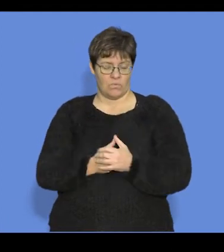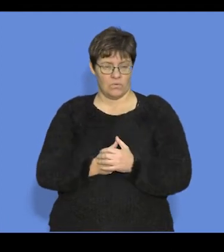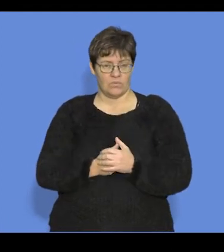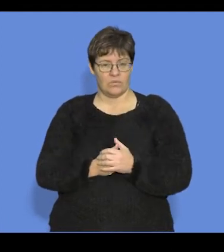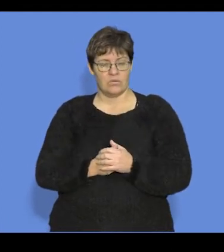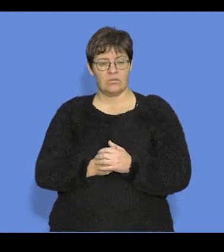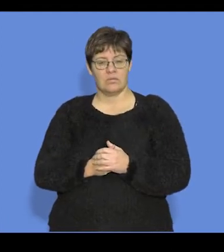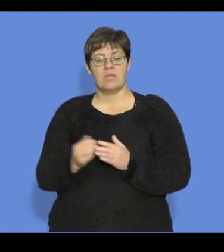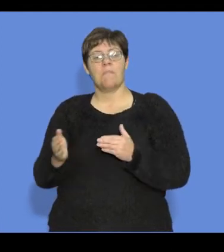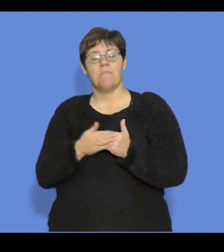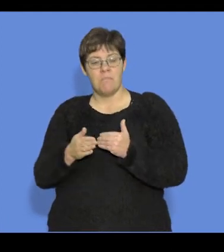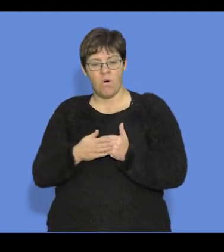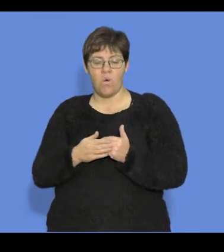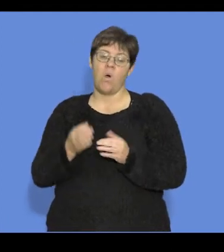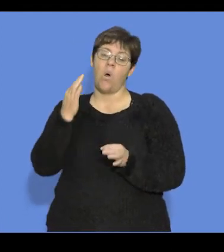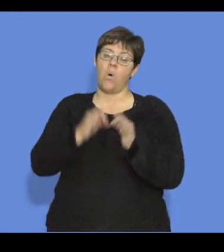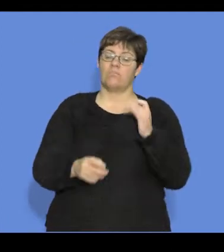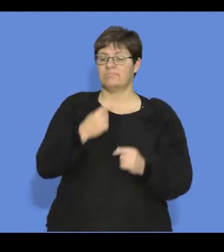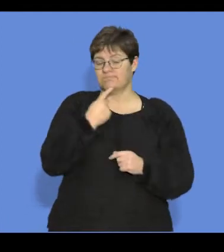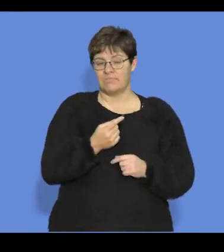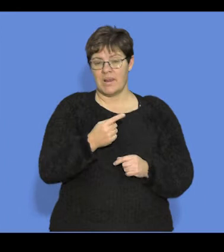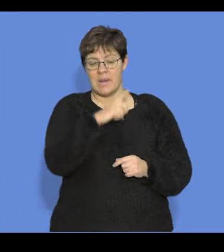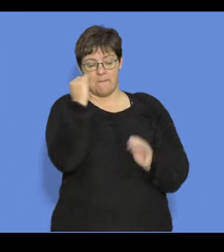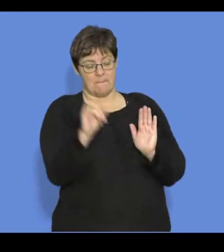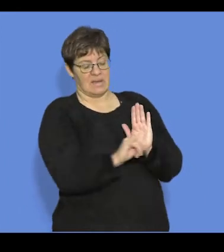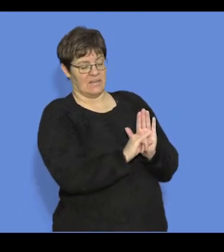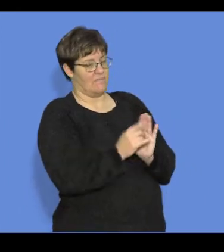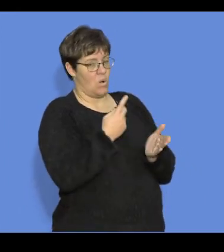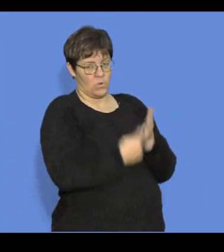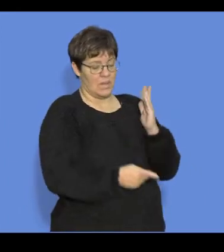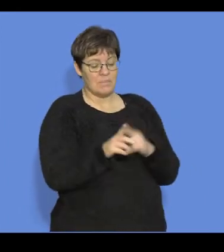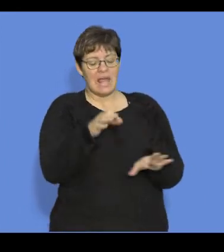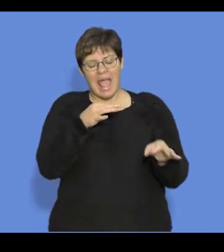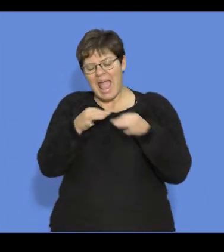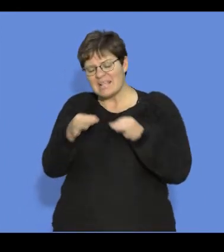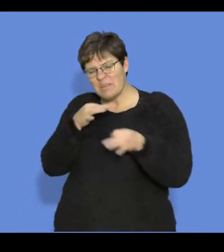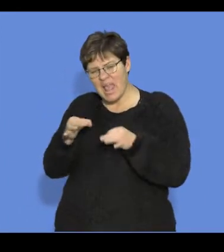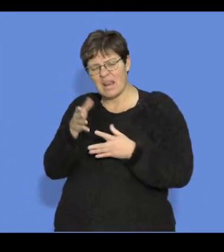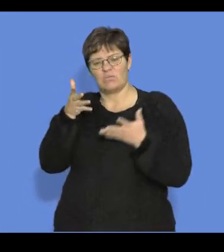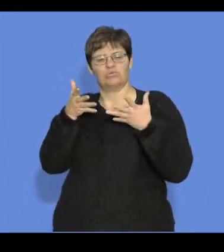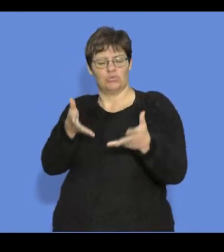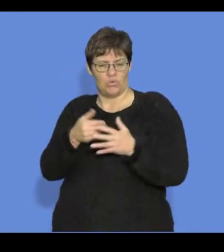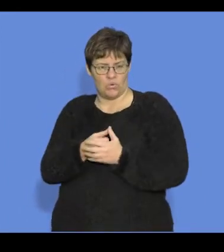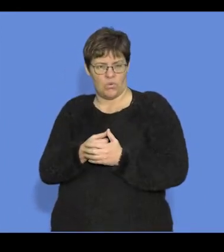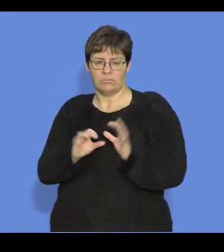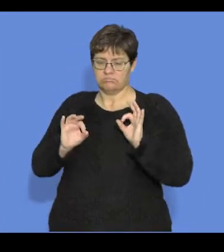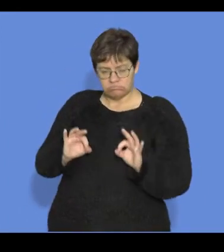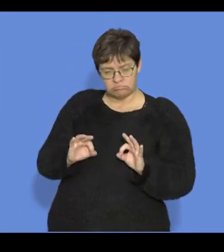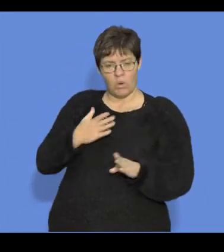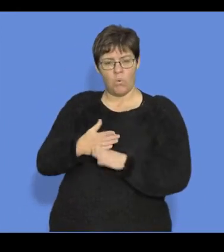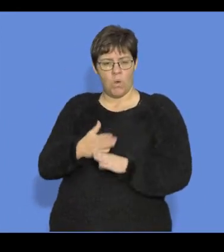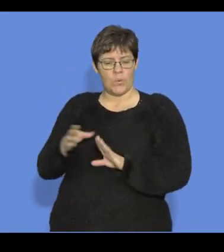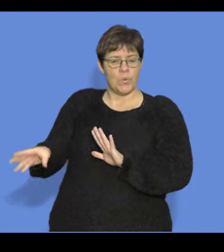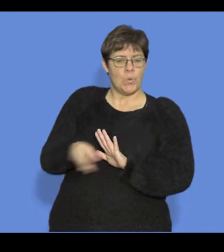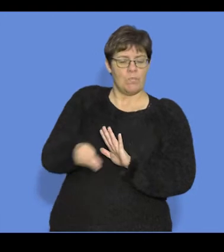this takes you further than simply being able to identify it, is why it is so efficient for its